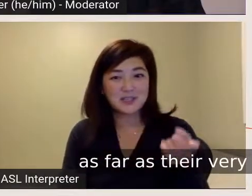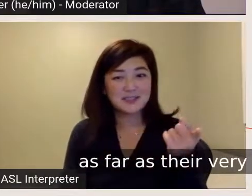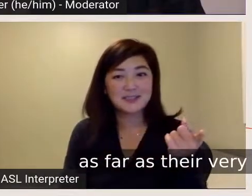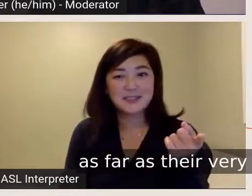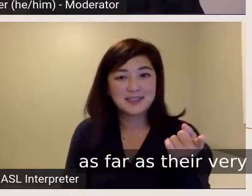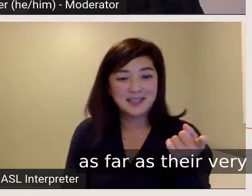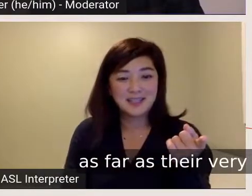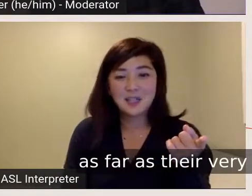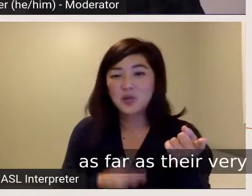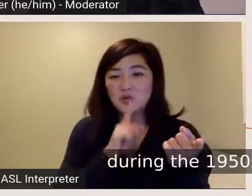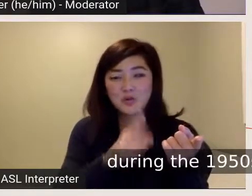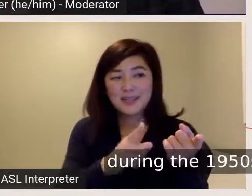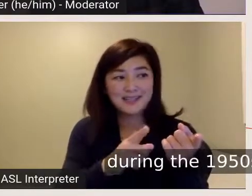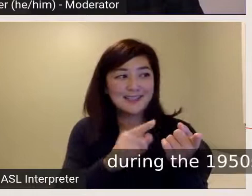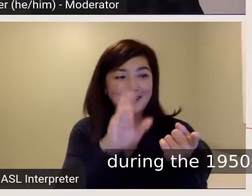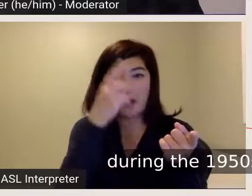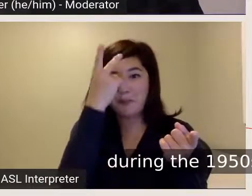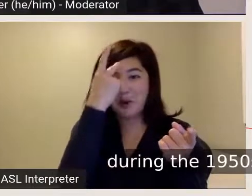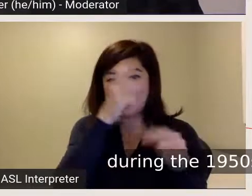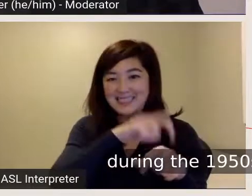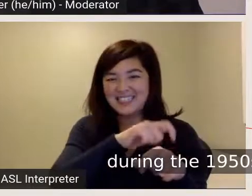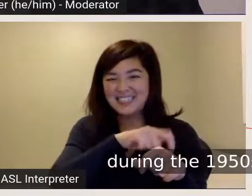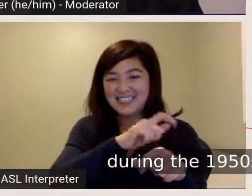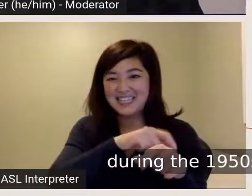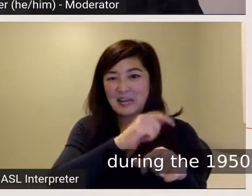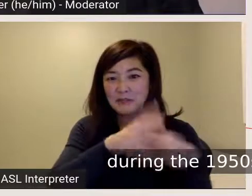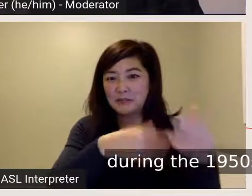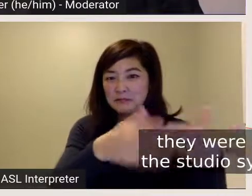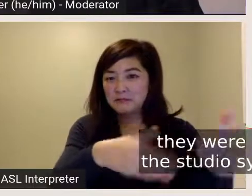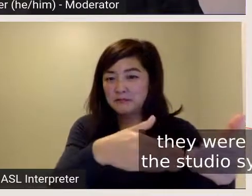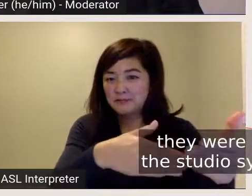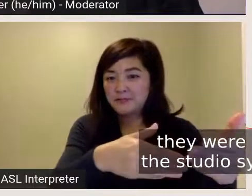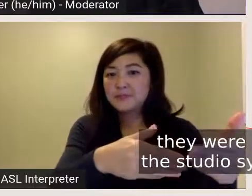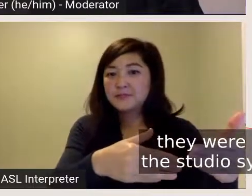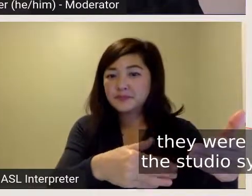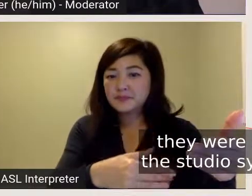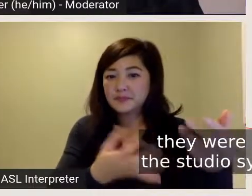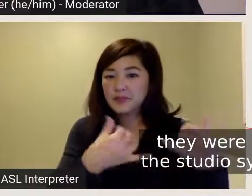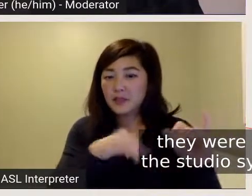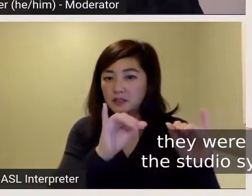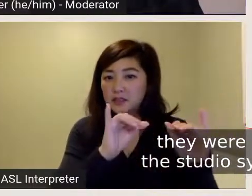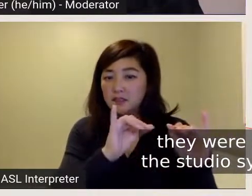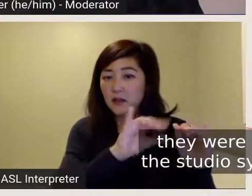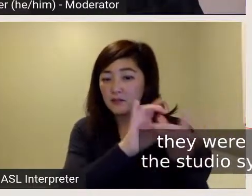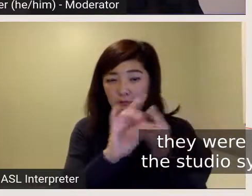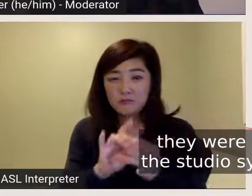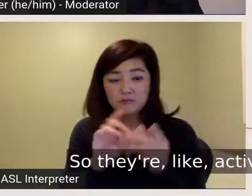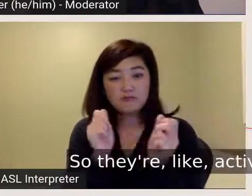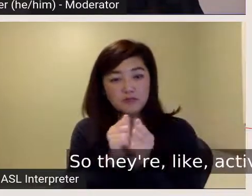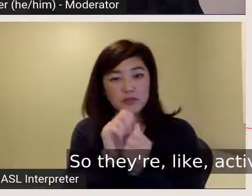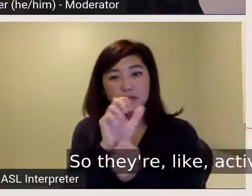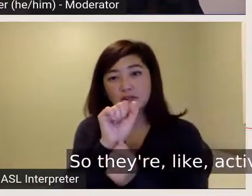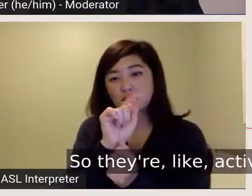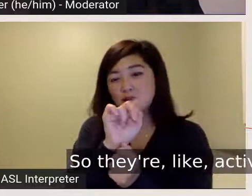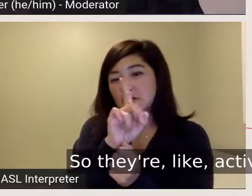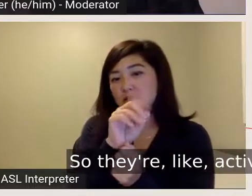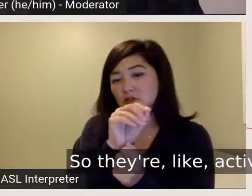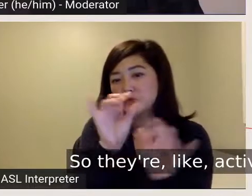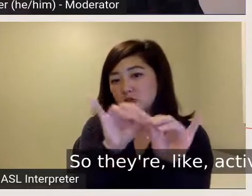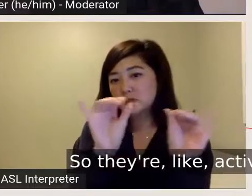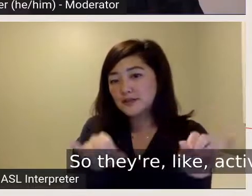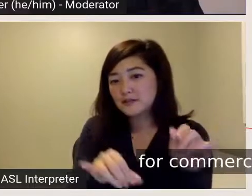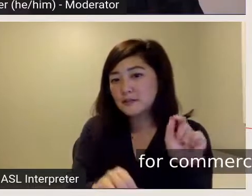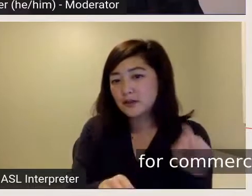very progressive politics during the 1950s and early 60s, they were still part of the studio system, right? Mm-hmm. So they're like actively